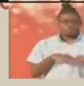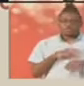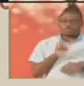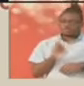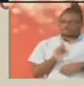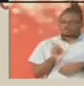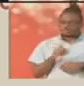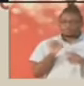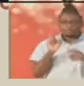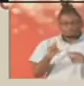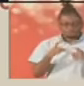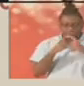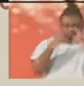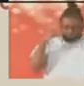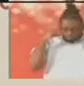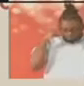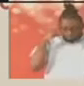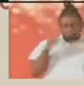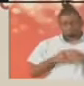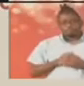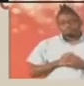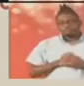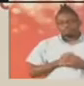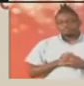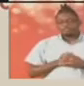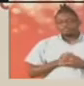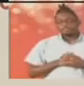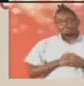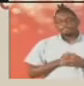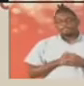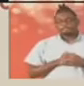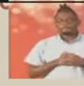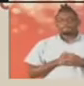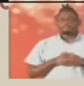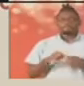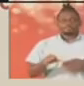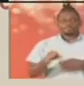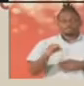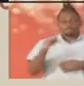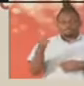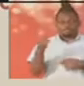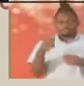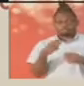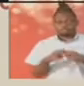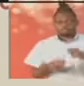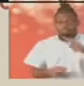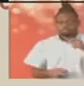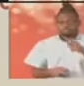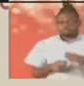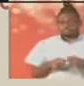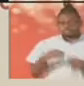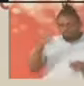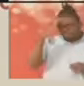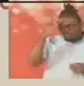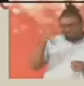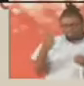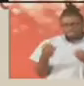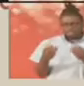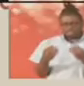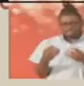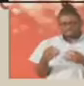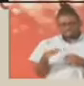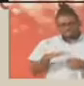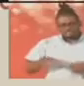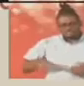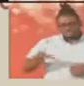to be careful with. The other issue that has come to the fore in investigating why we have so many cases, we've had issues with